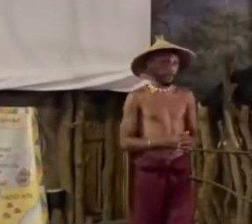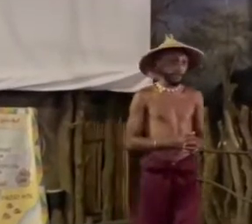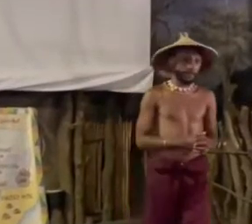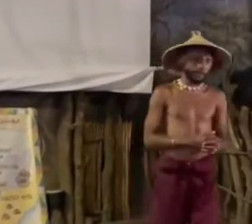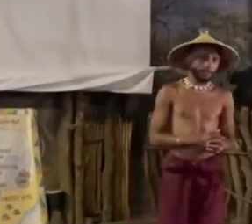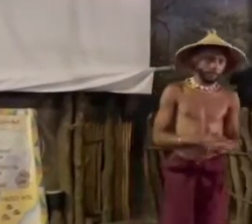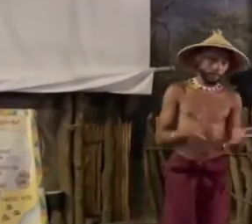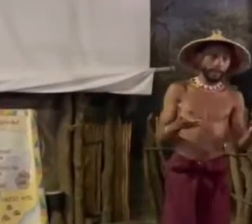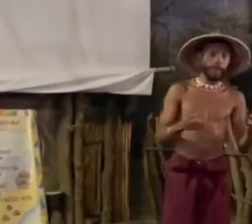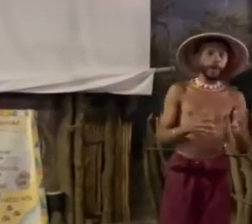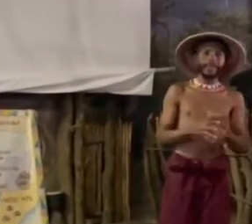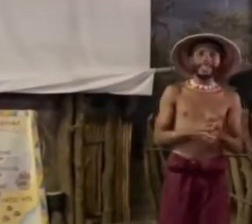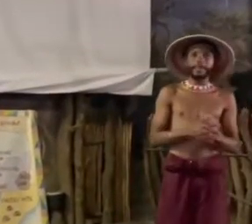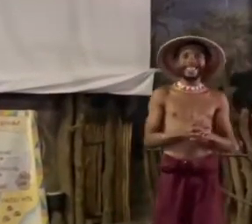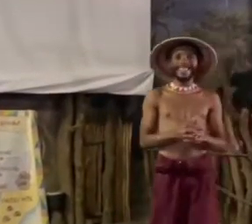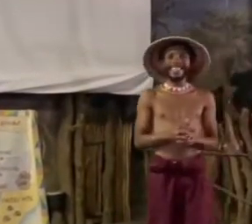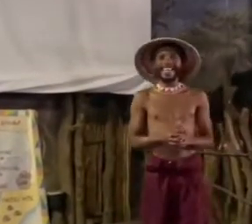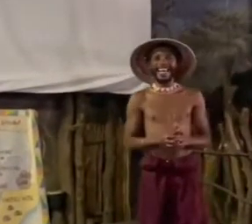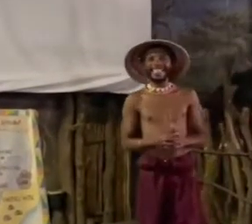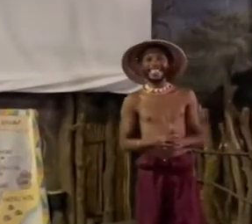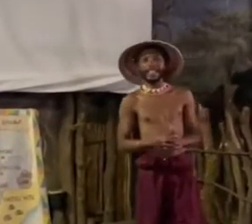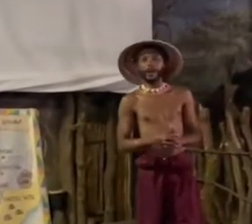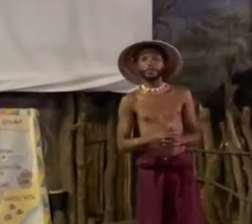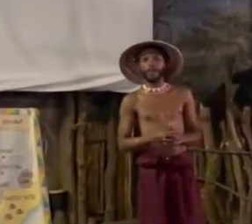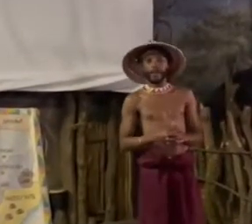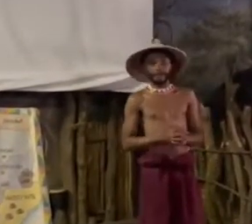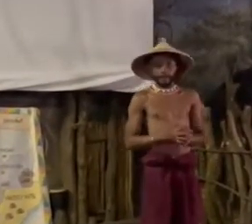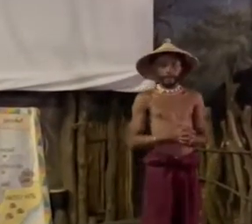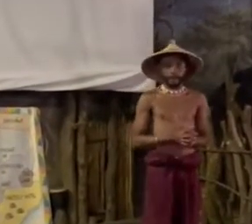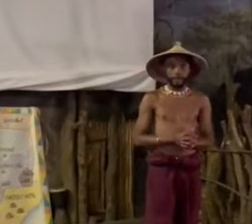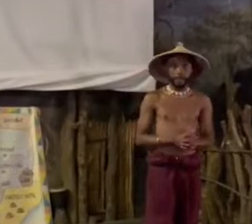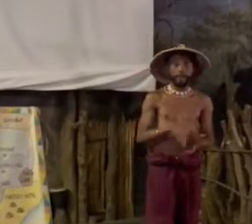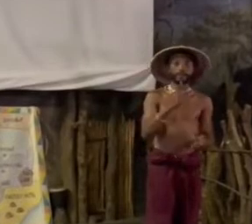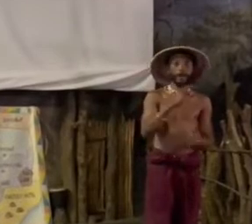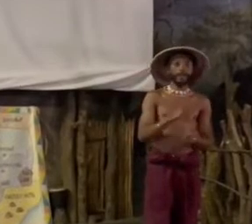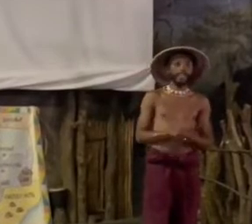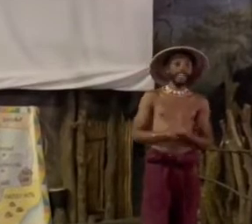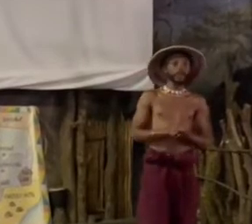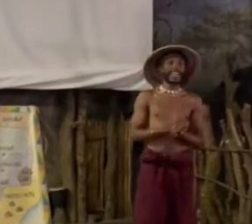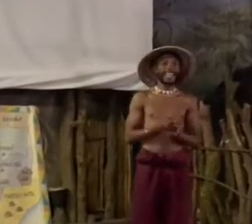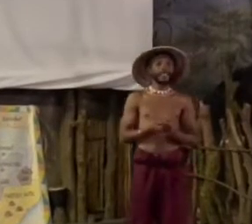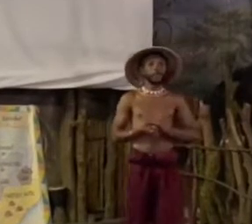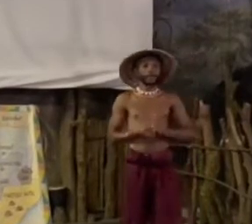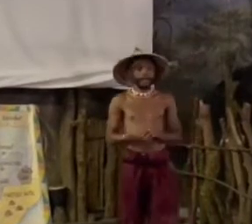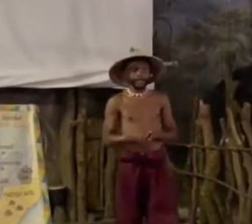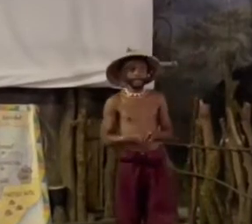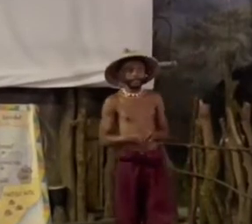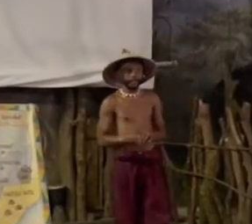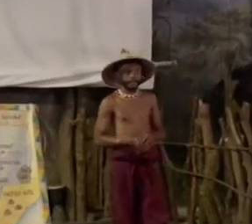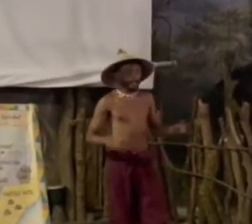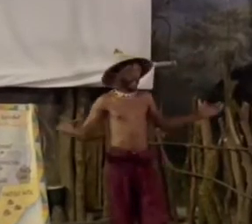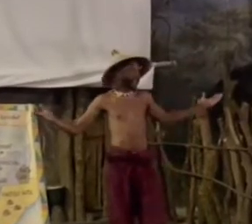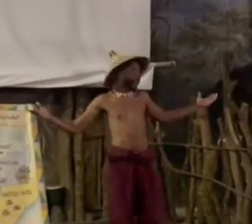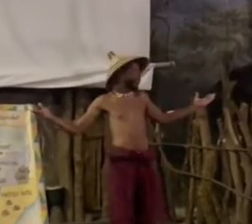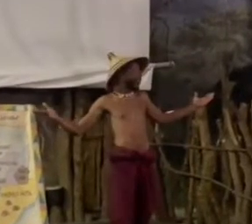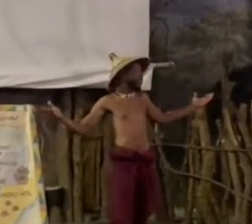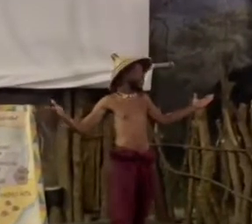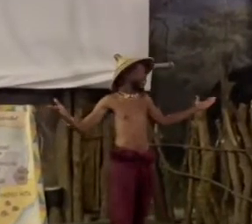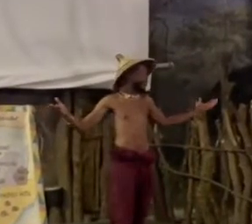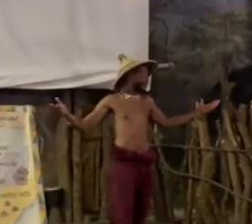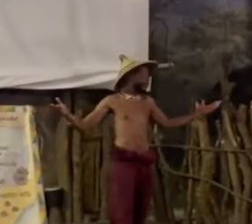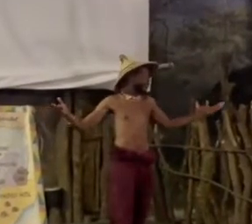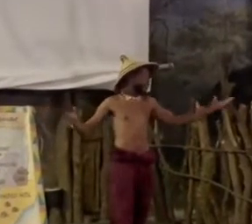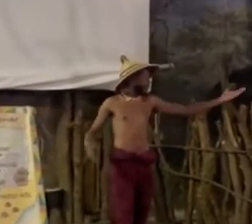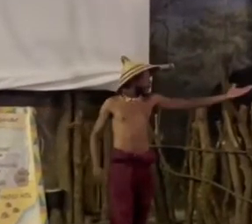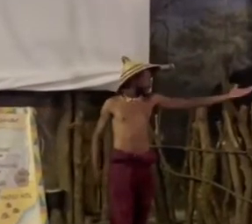speaking people. We call the Ndebele the artistic of South Africa. For they use colors to communicate. As you can see, this